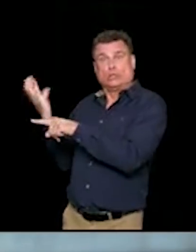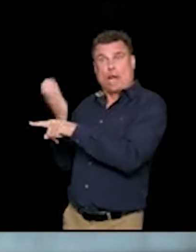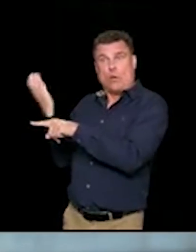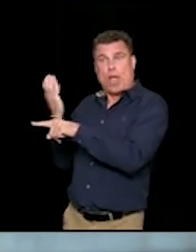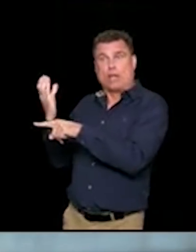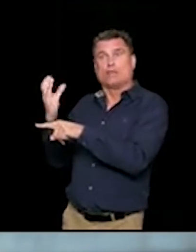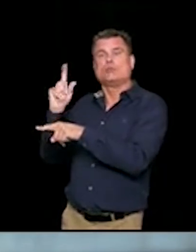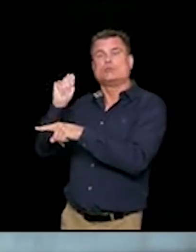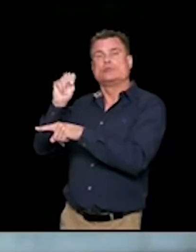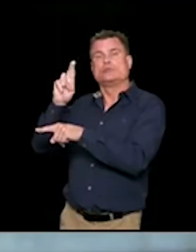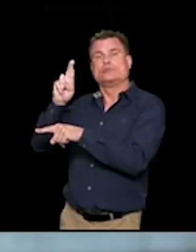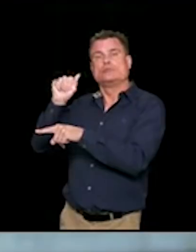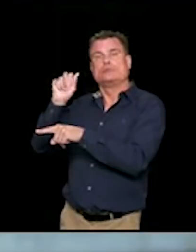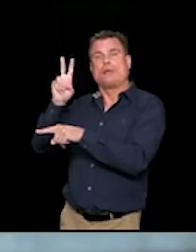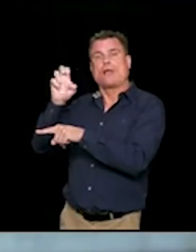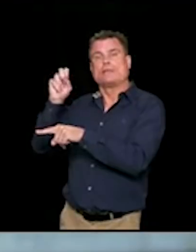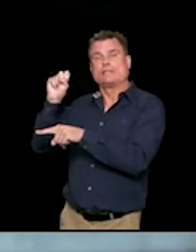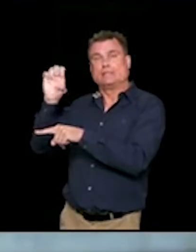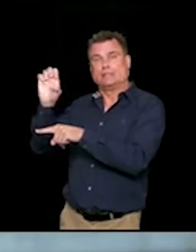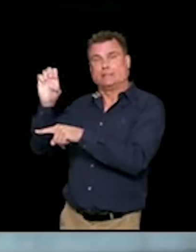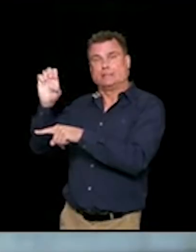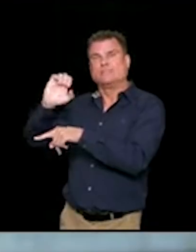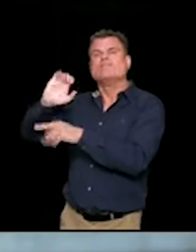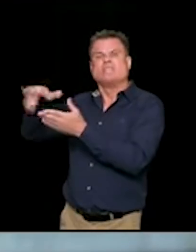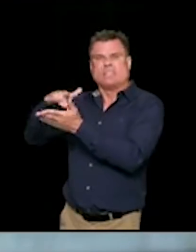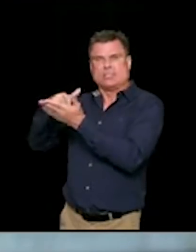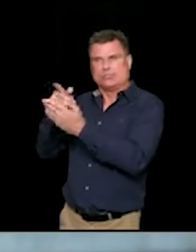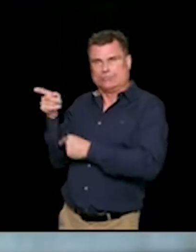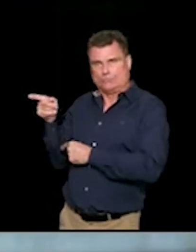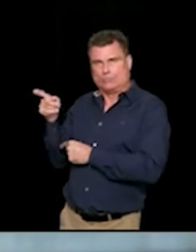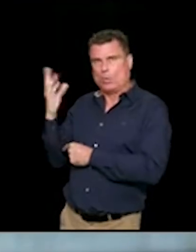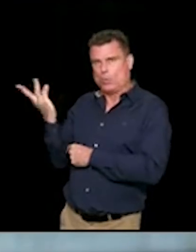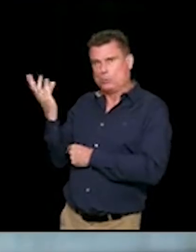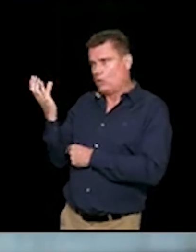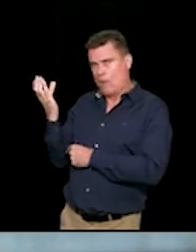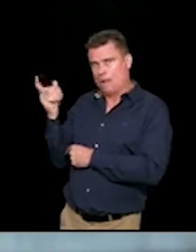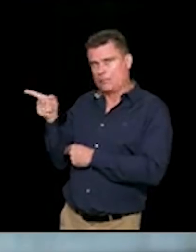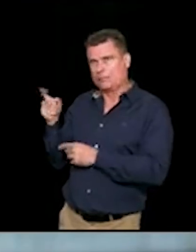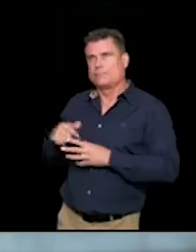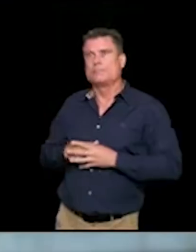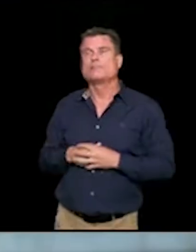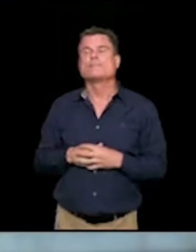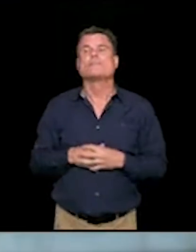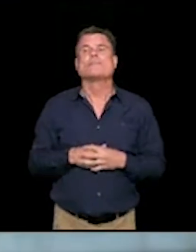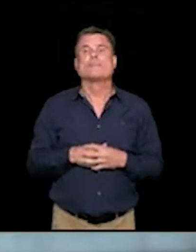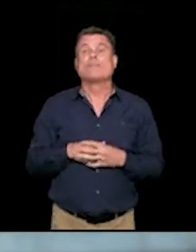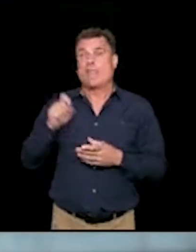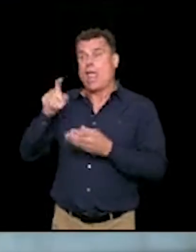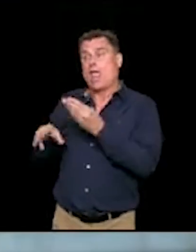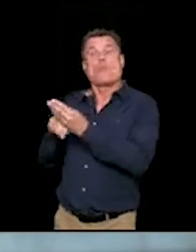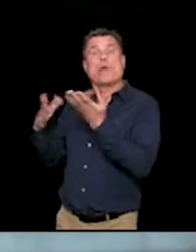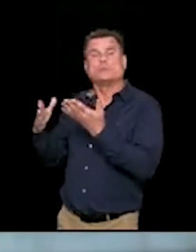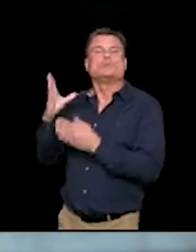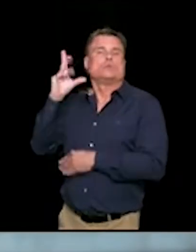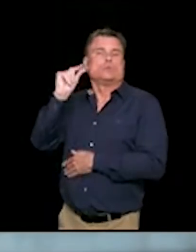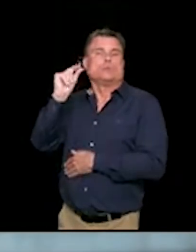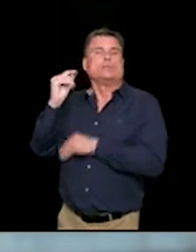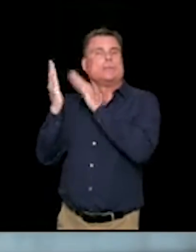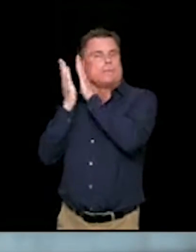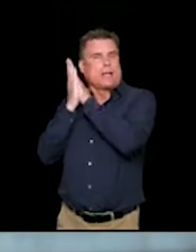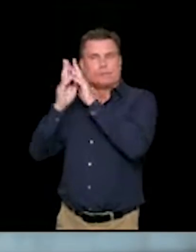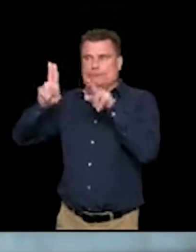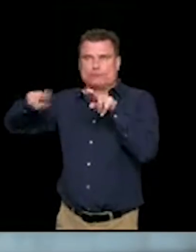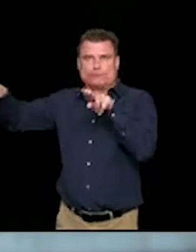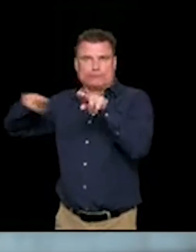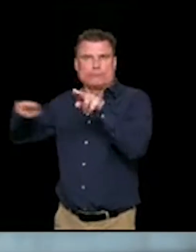there were only 104 youth treatment beds in all of BC, a combination of withdrawal beds,